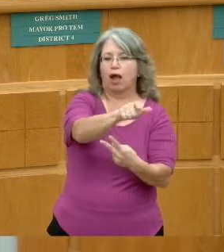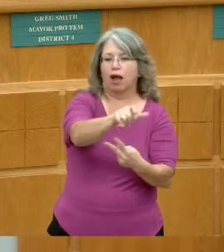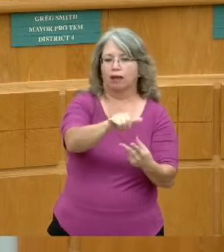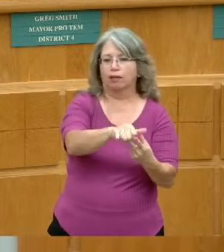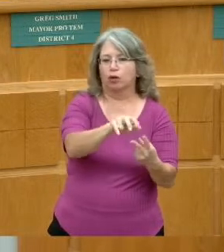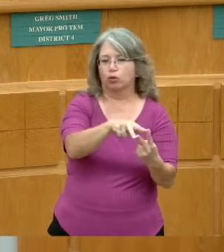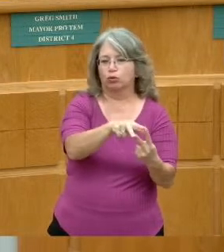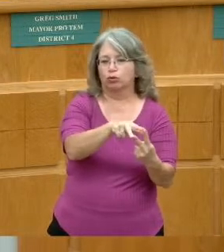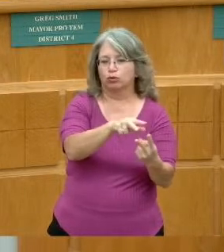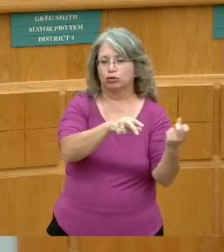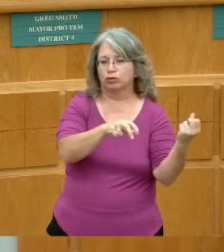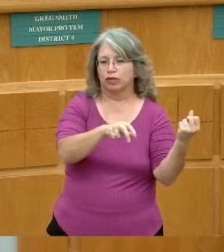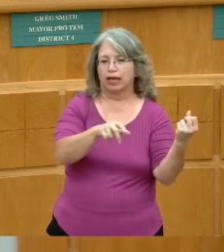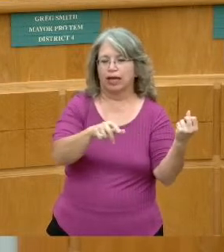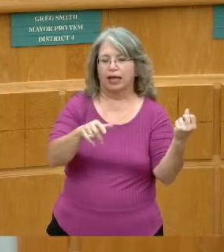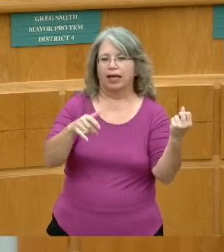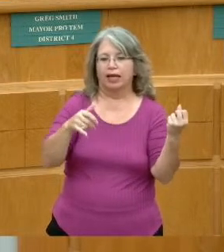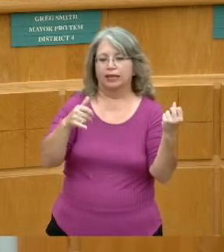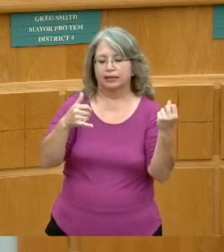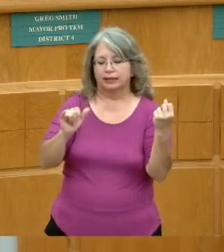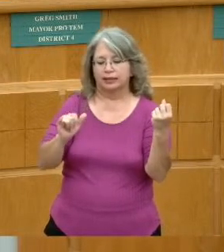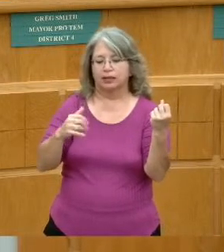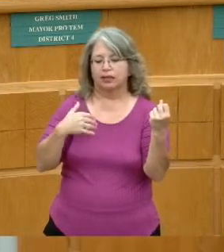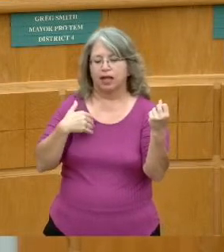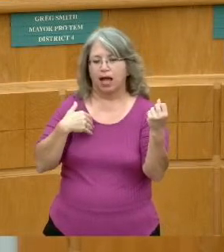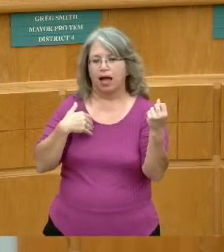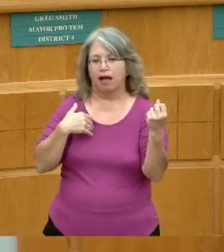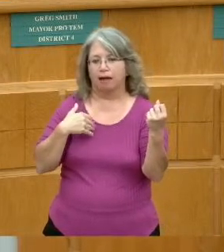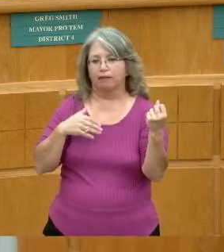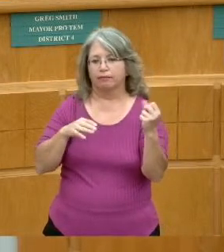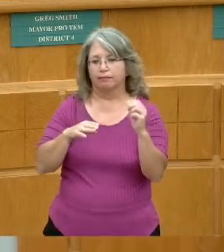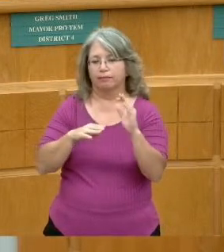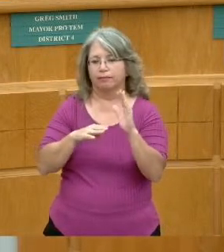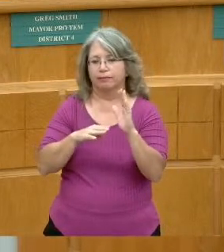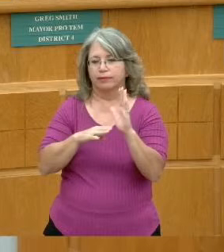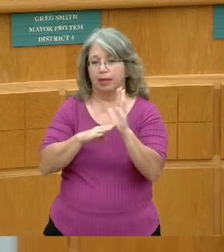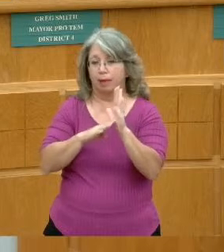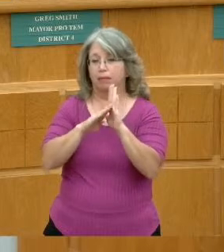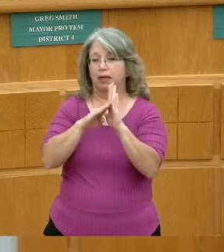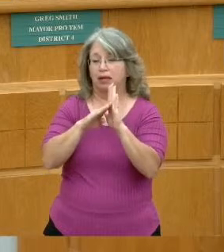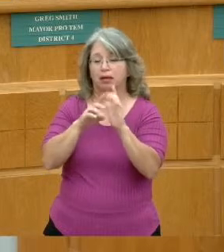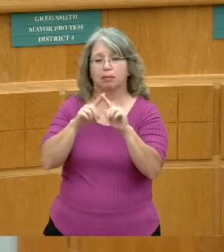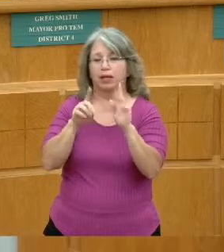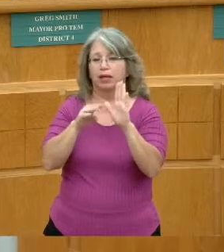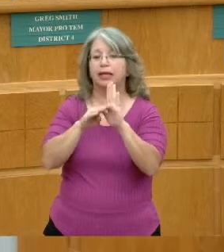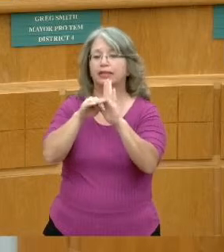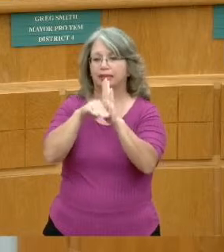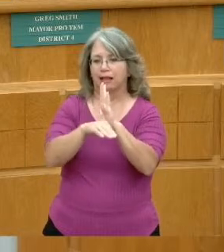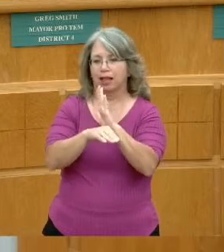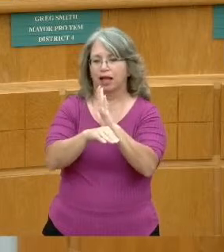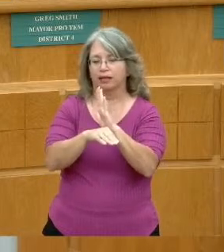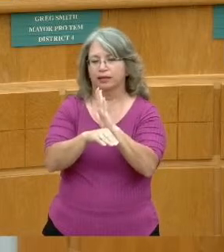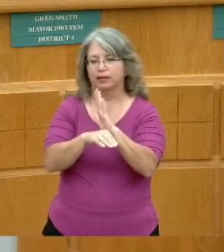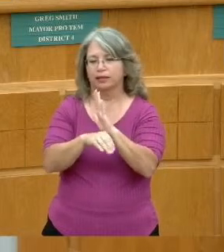those out of the data. There was still a peak in cases and then a decline. So it's not just because we're coming off of an outbreak. There has been